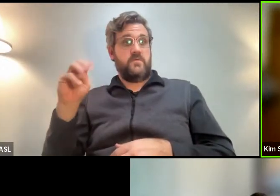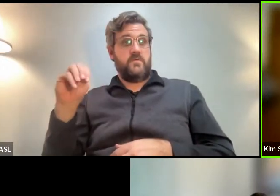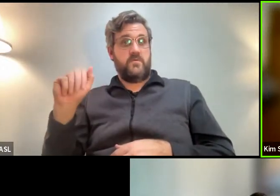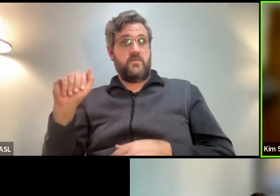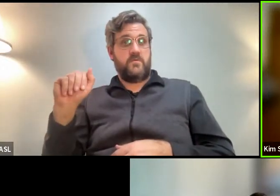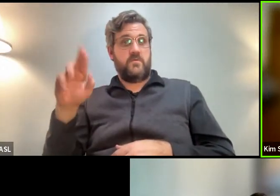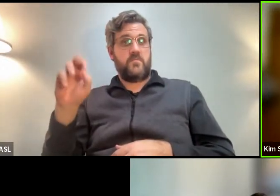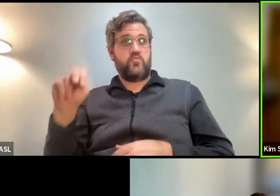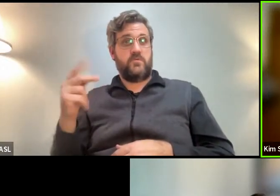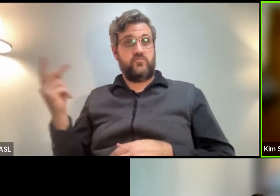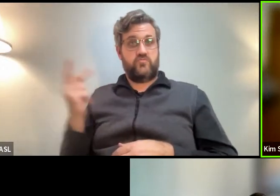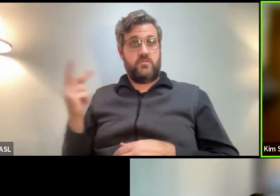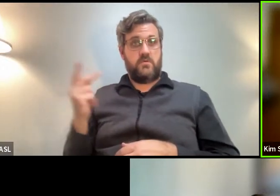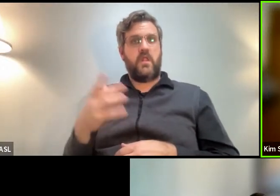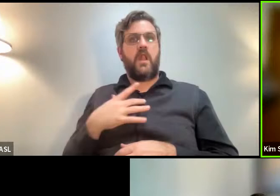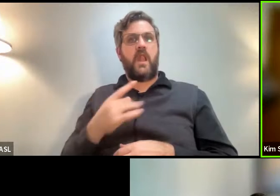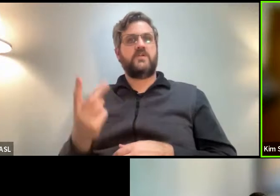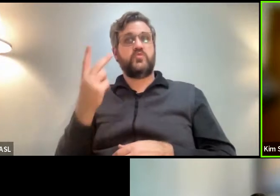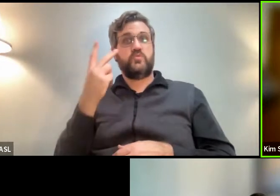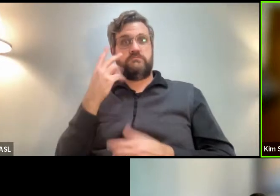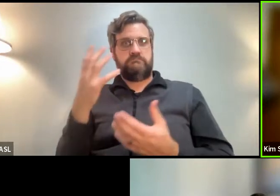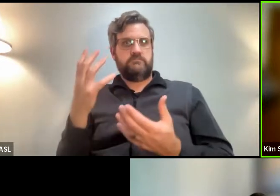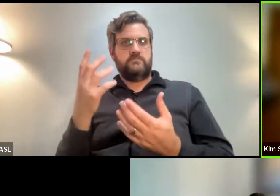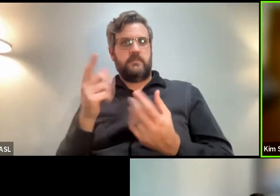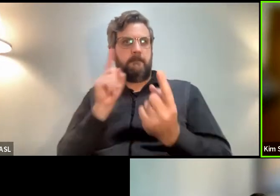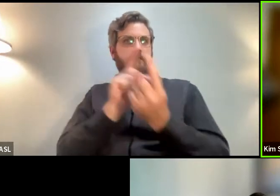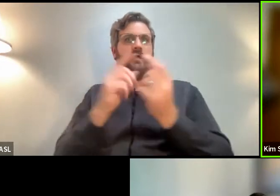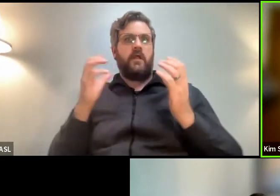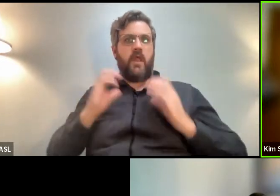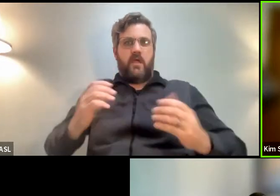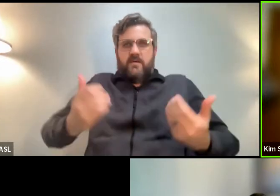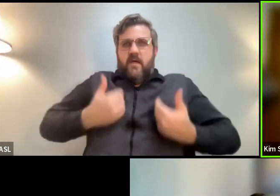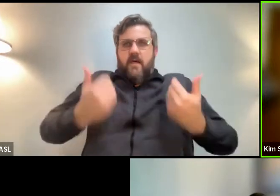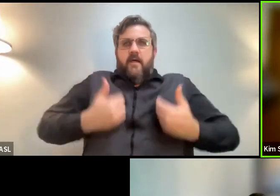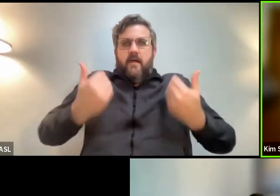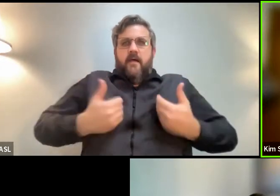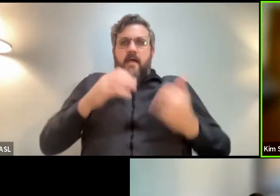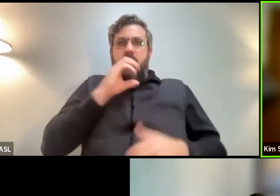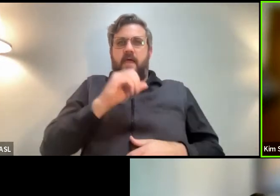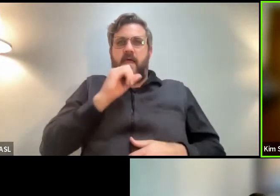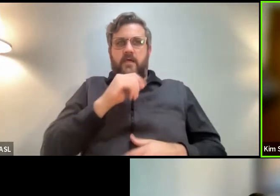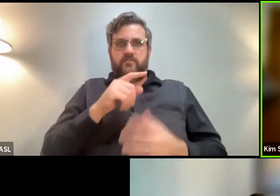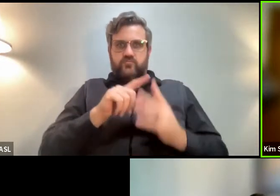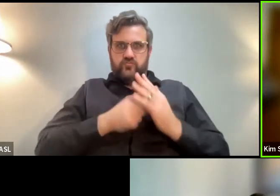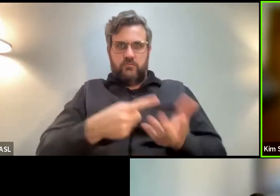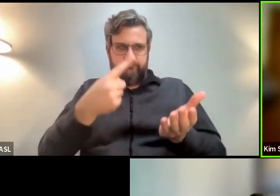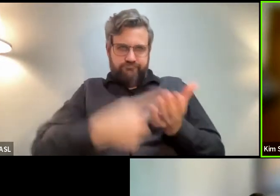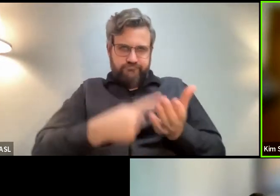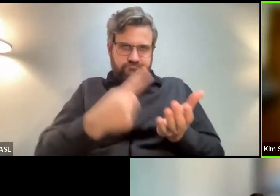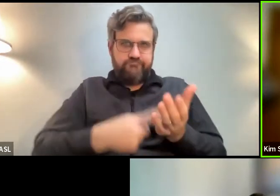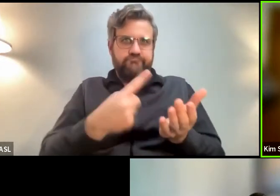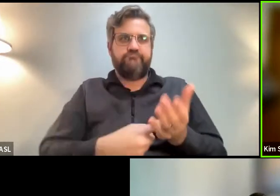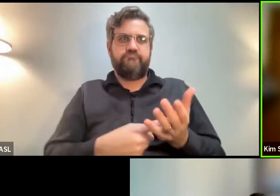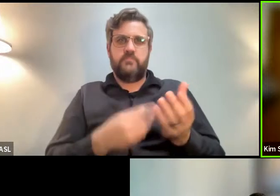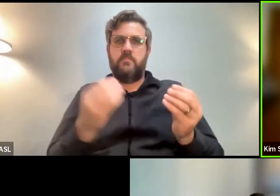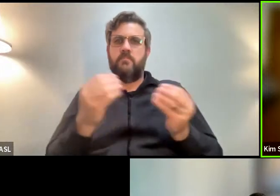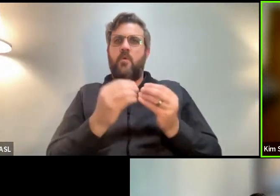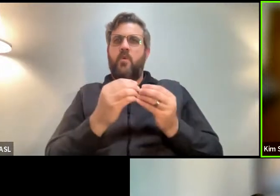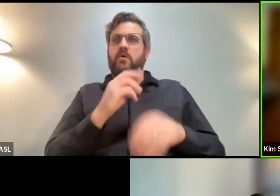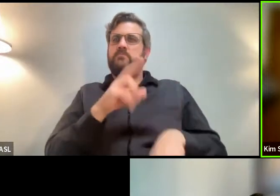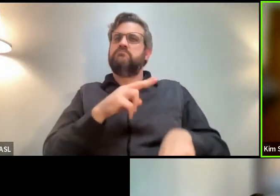see clients at a younger age. So we can start bringing this up at a younger age, start making it feel a little bit more